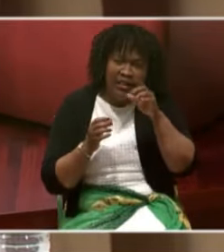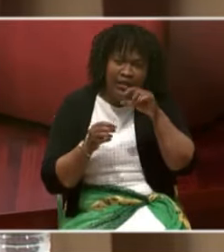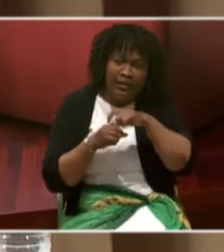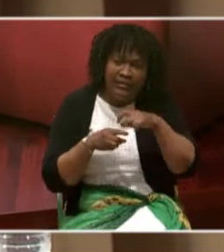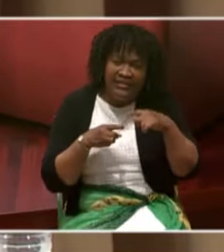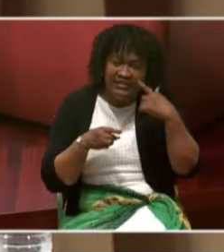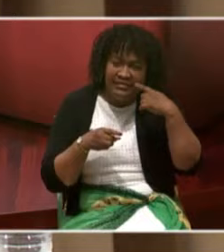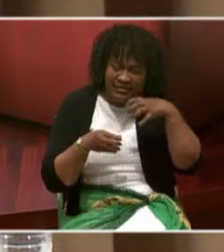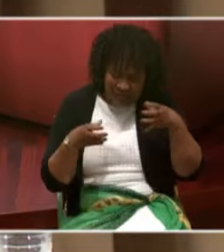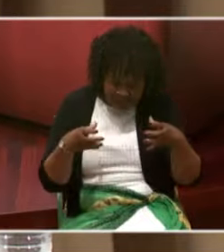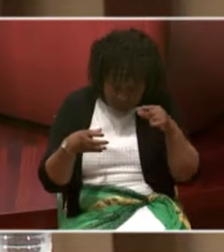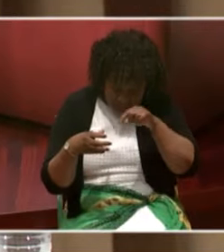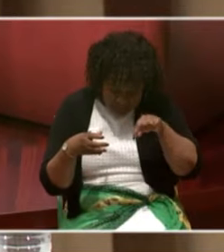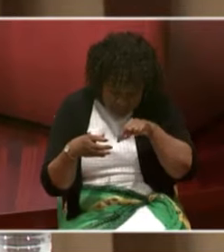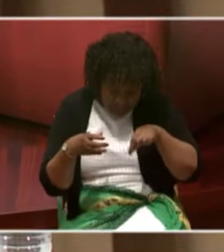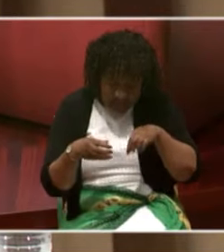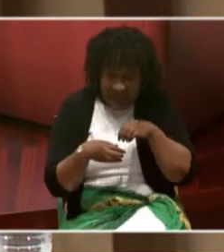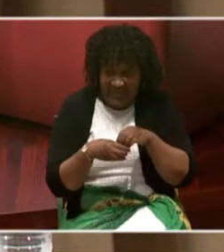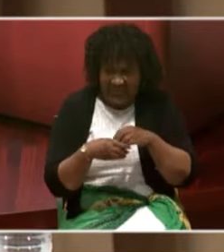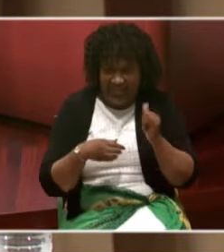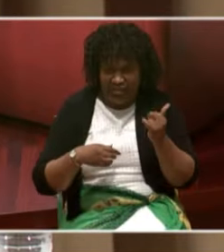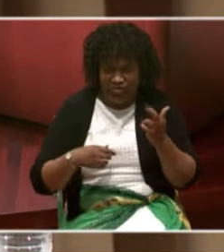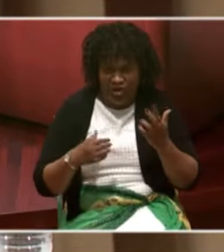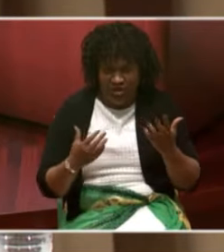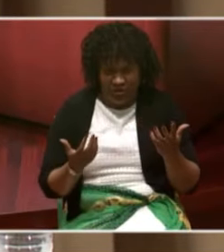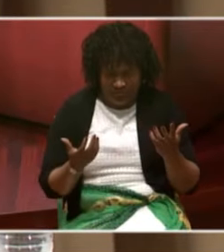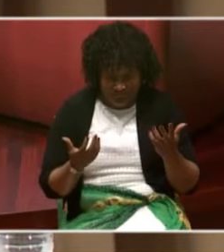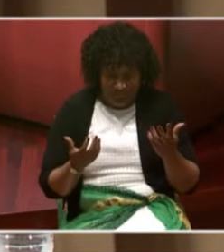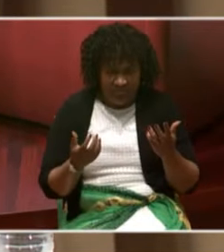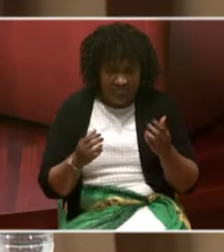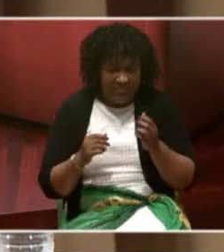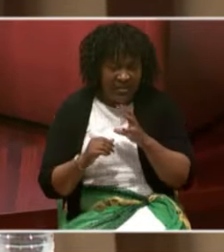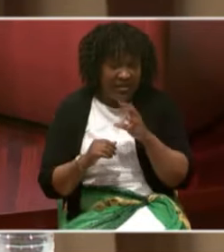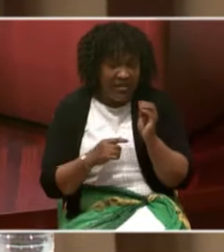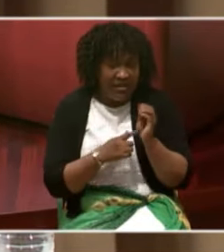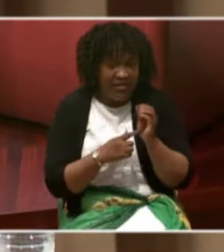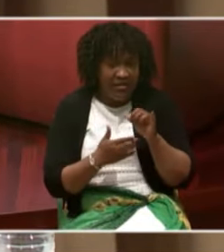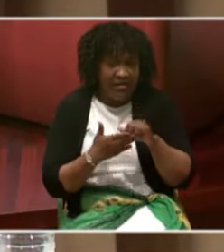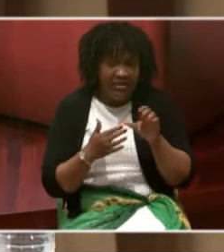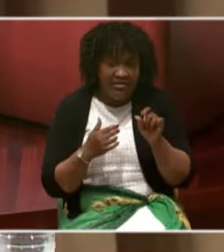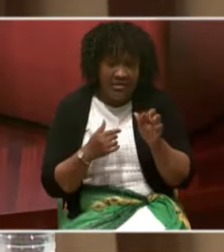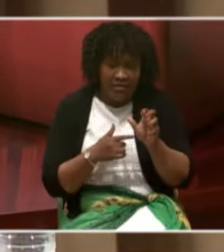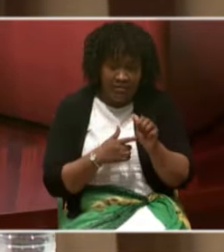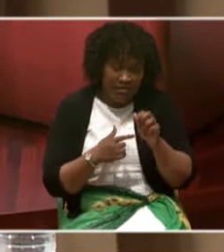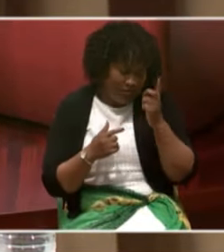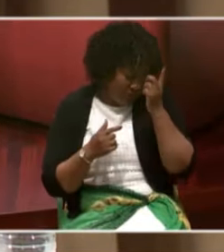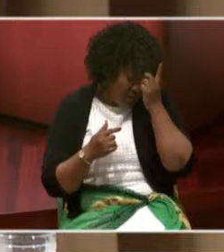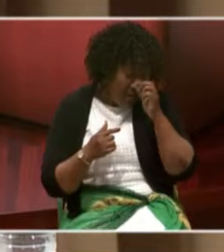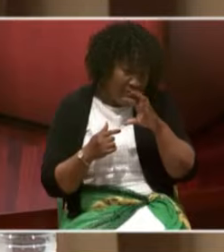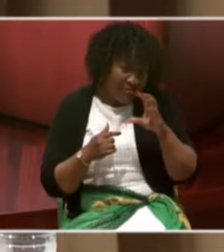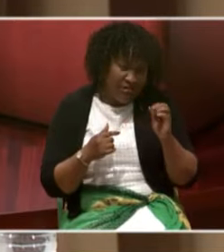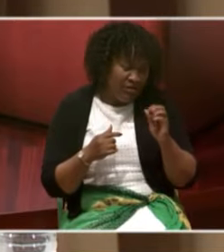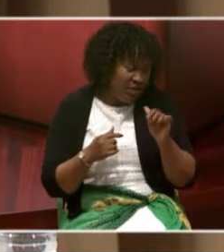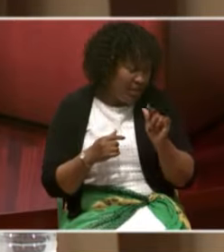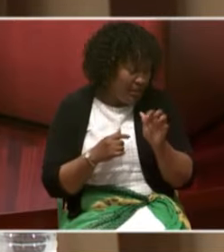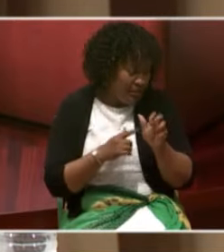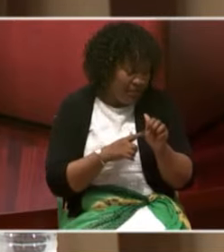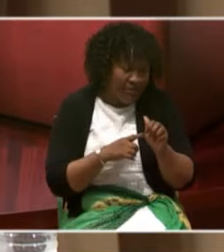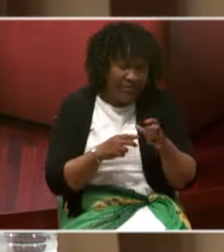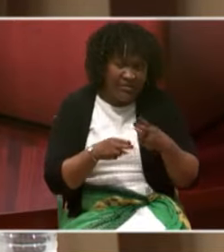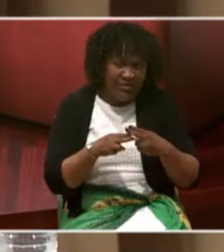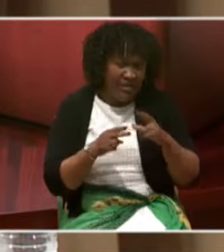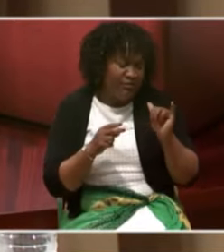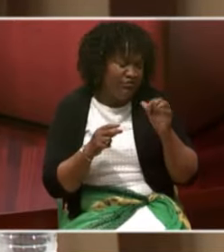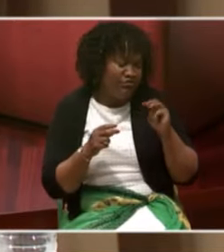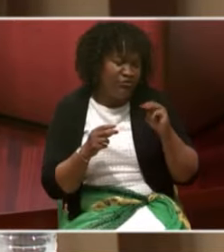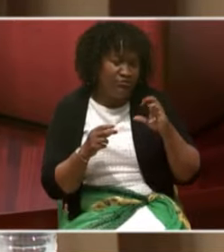We're going straight ahead." Now, Scott, I was wearing a backpack before it became fashionable to wear backpacks. And in